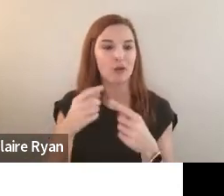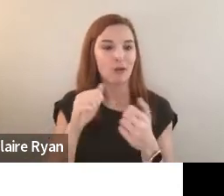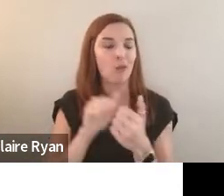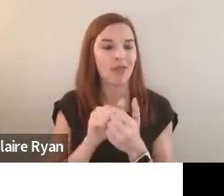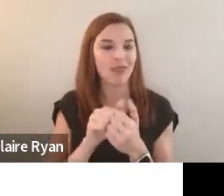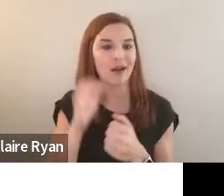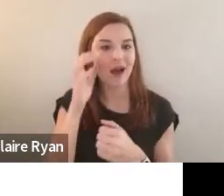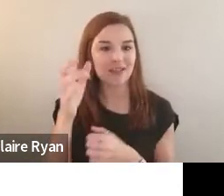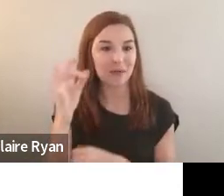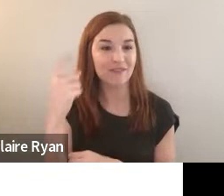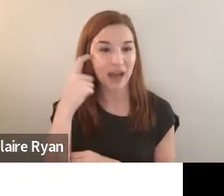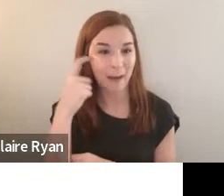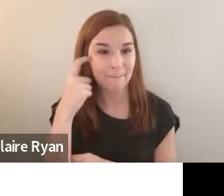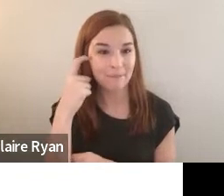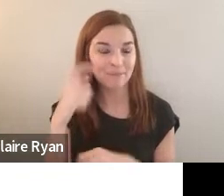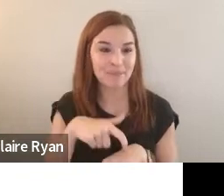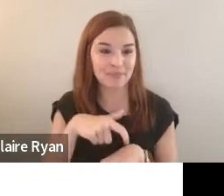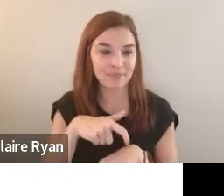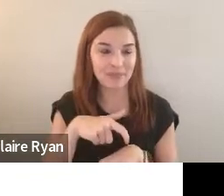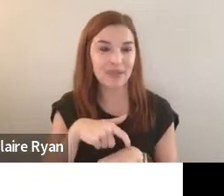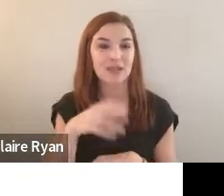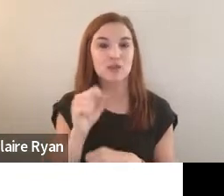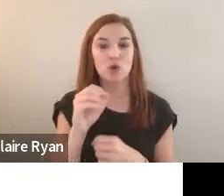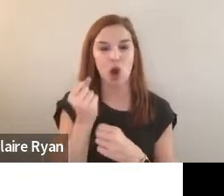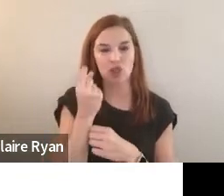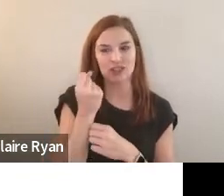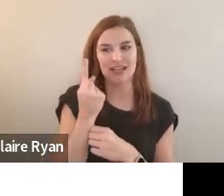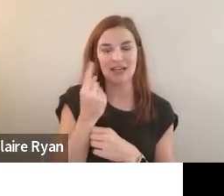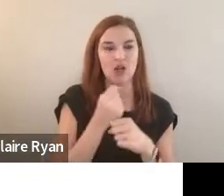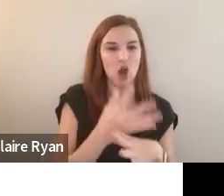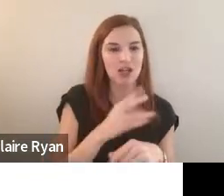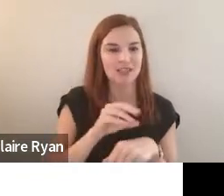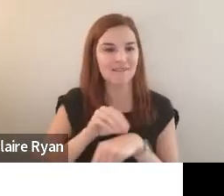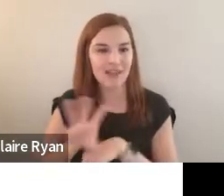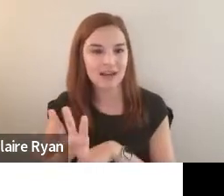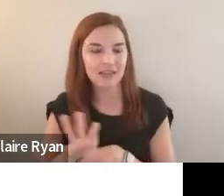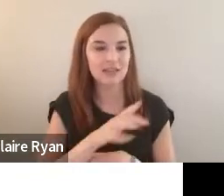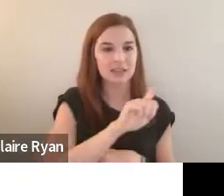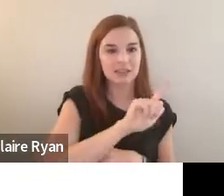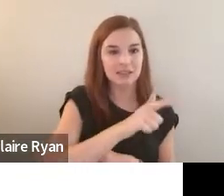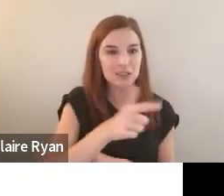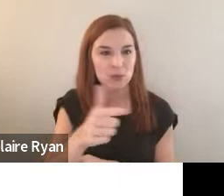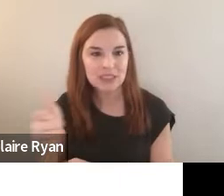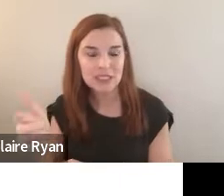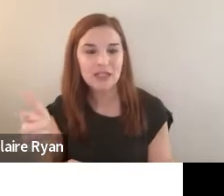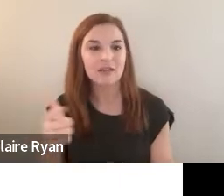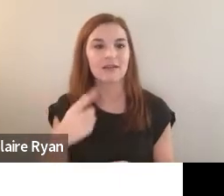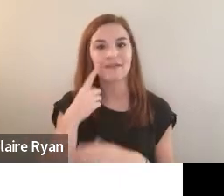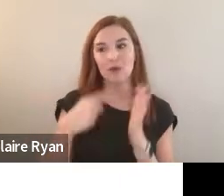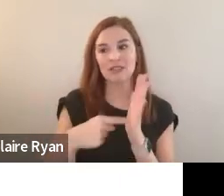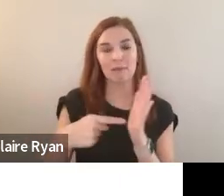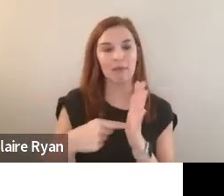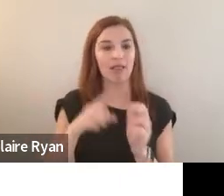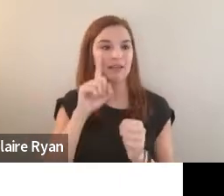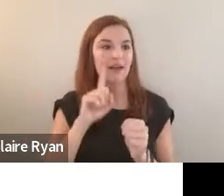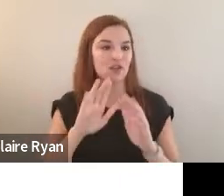And he talked about what that pattern looks like, that they struggle with concepts of time, with understanding cause